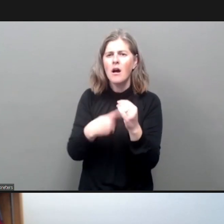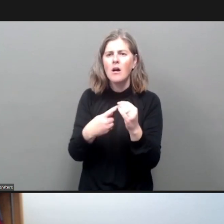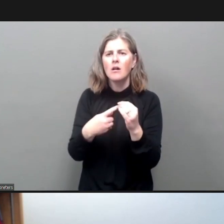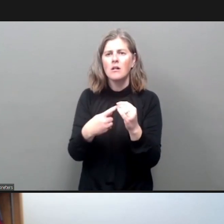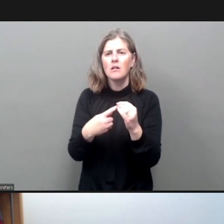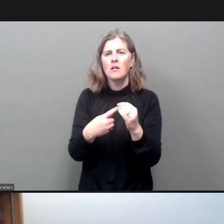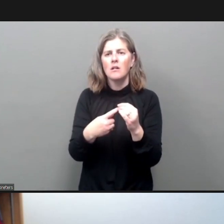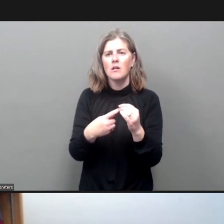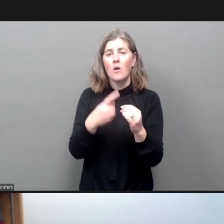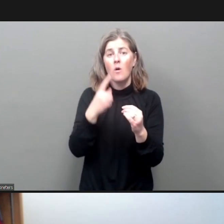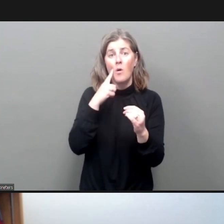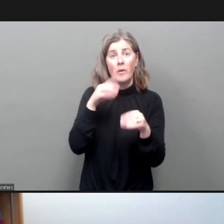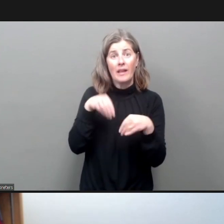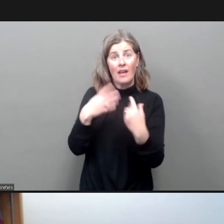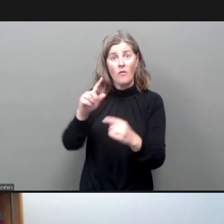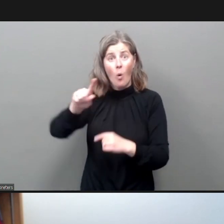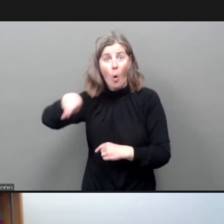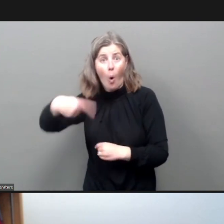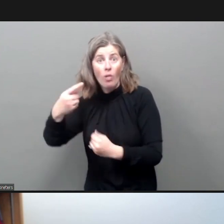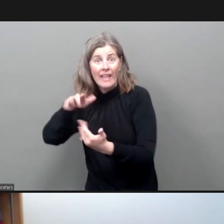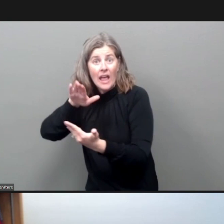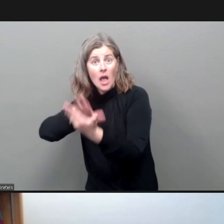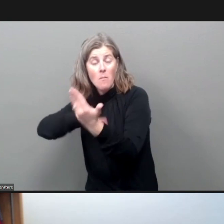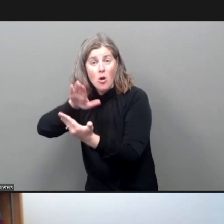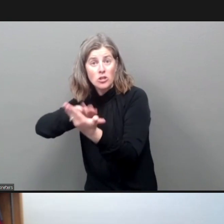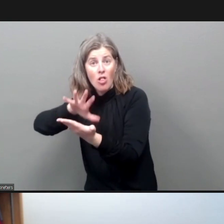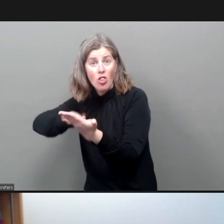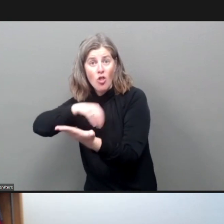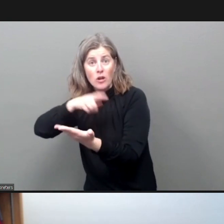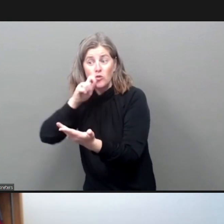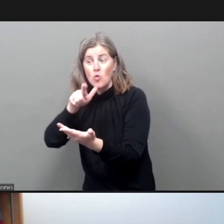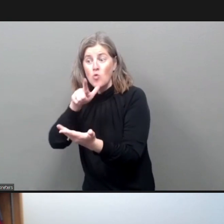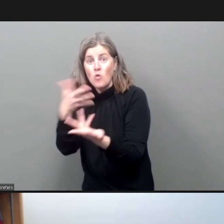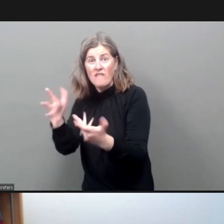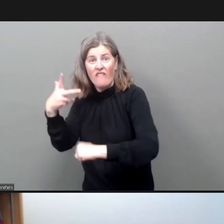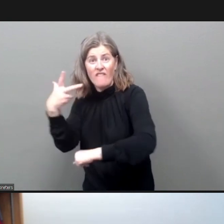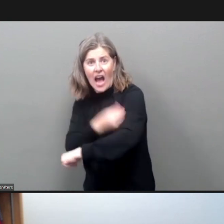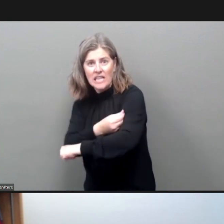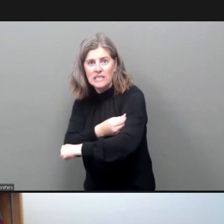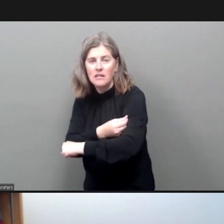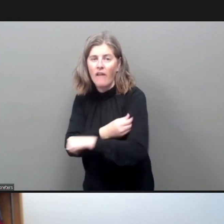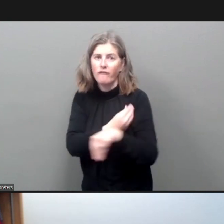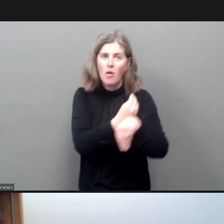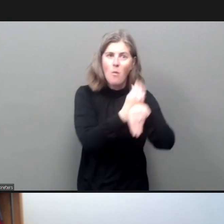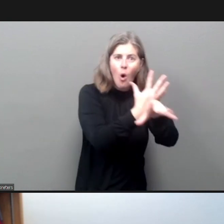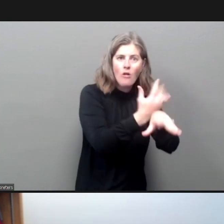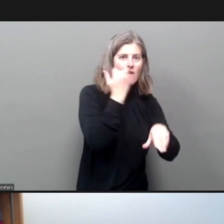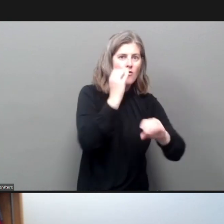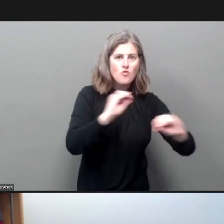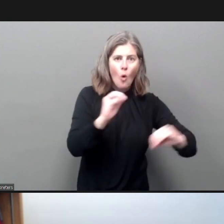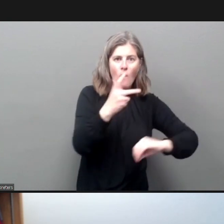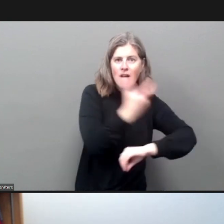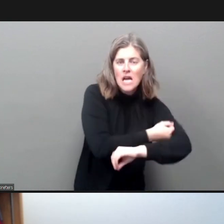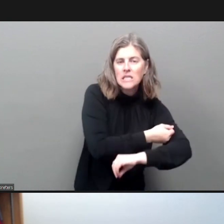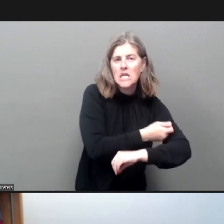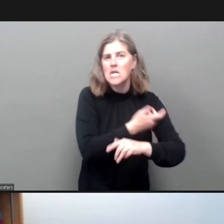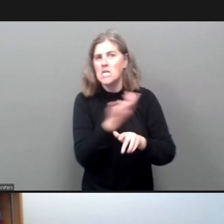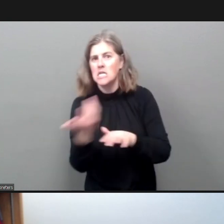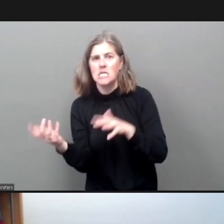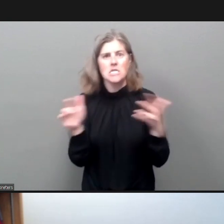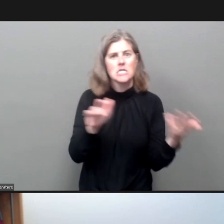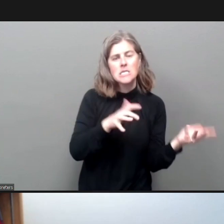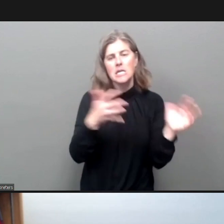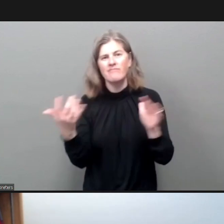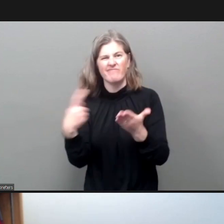we going to give only in-person learning to vaccinated kids and, then have everybody else who's